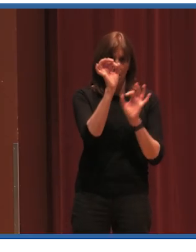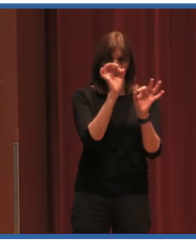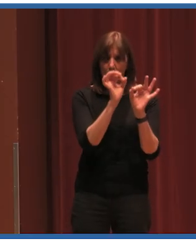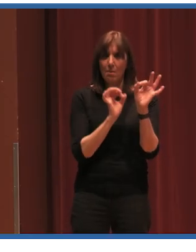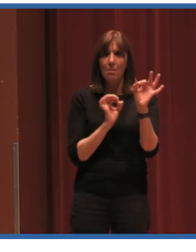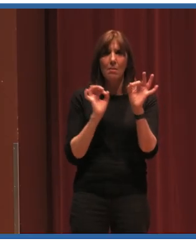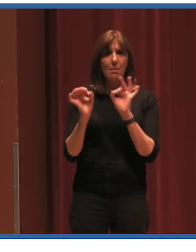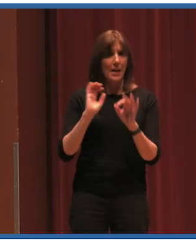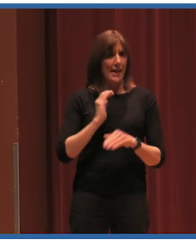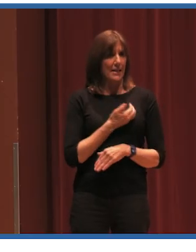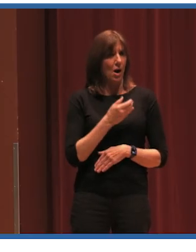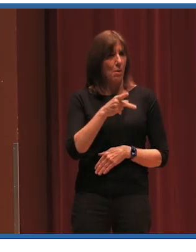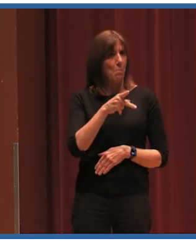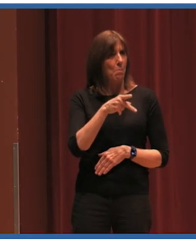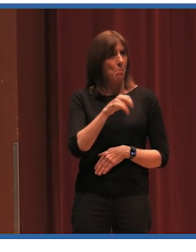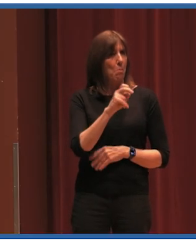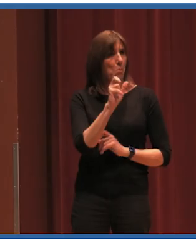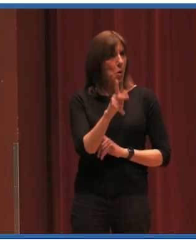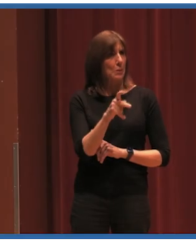how those look very different.